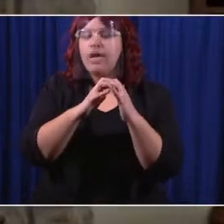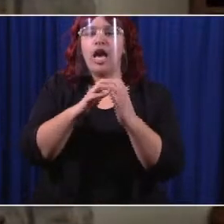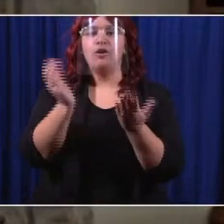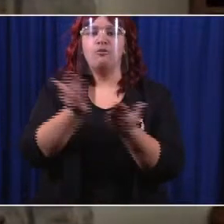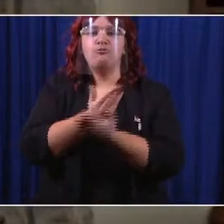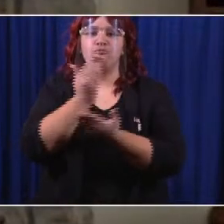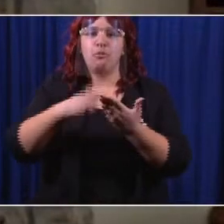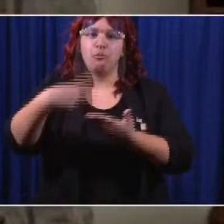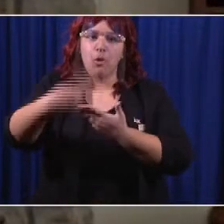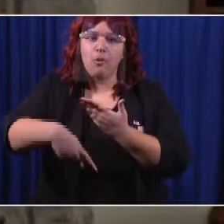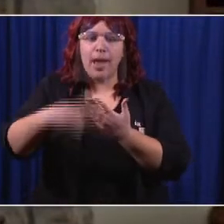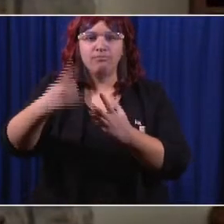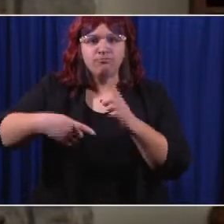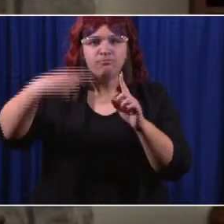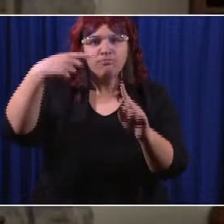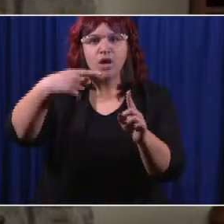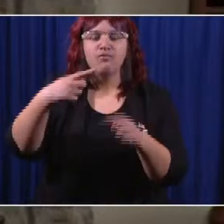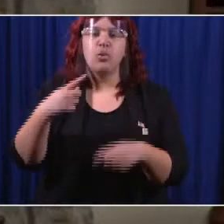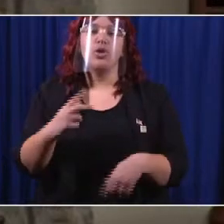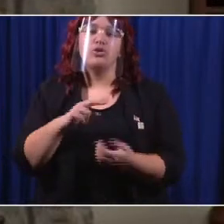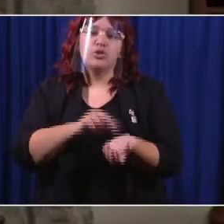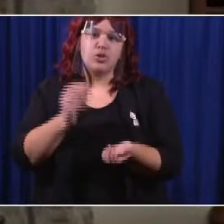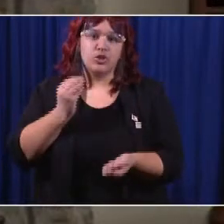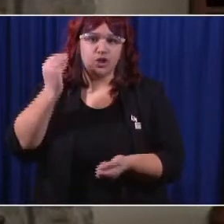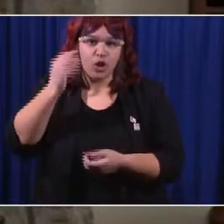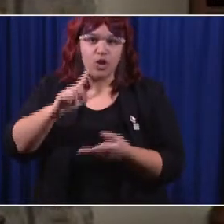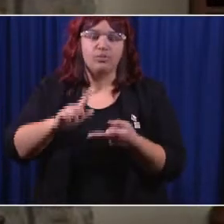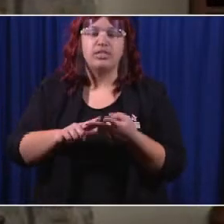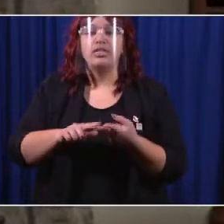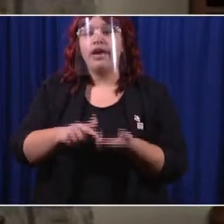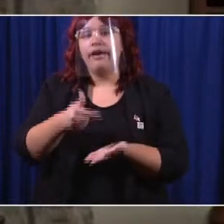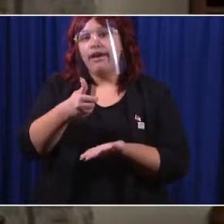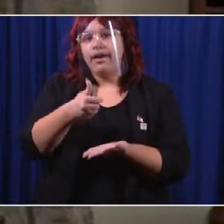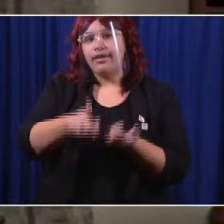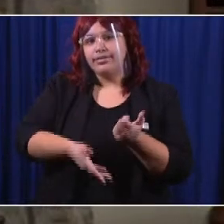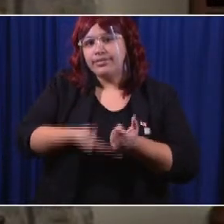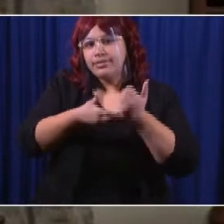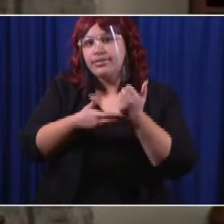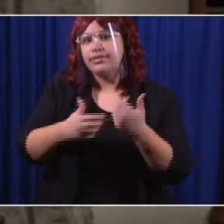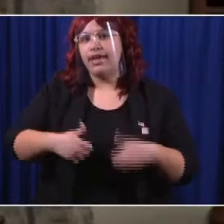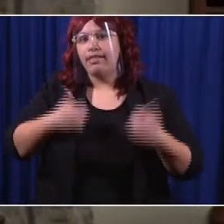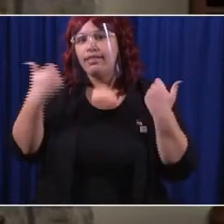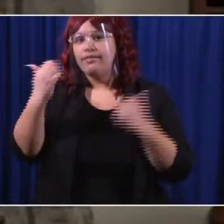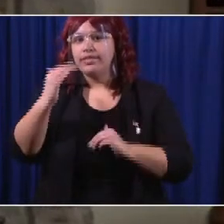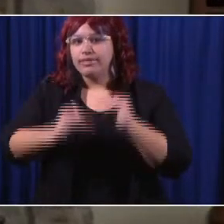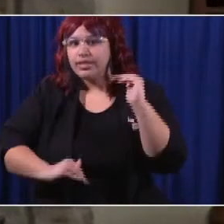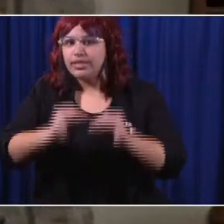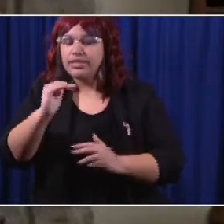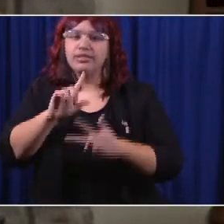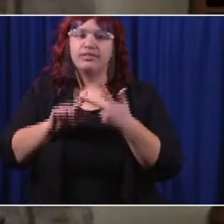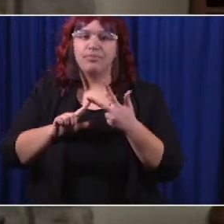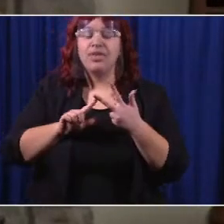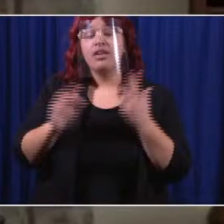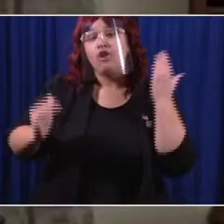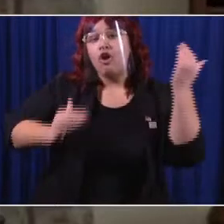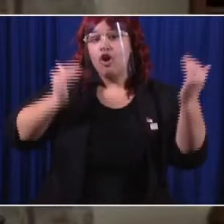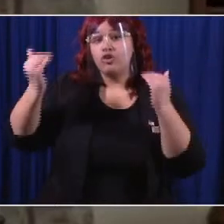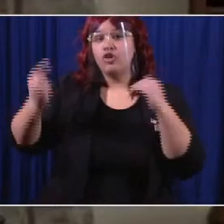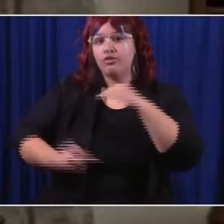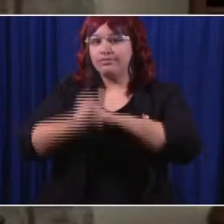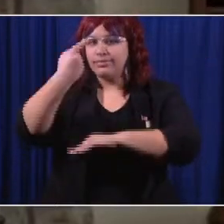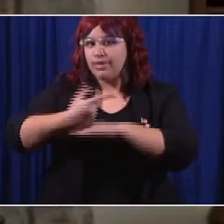homes, assisted living centers, and adult day centers, where our people are the most